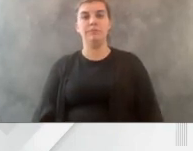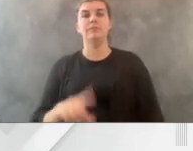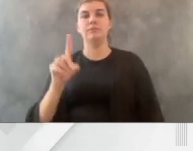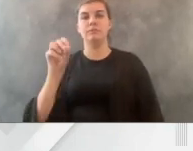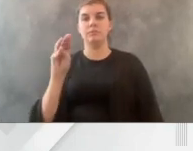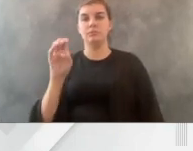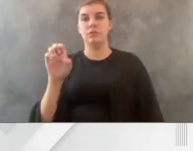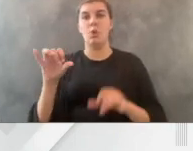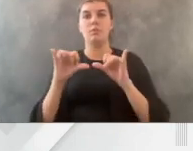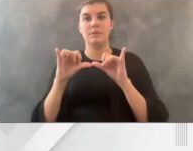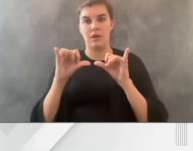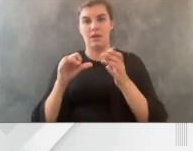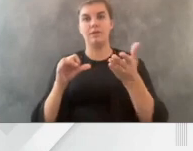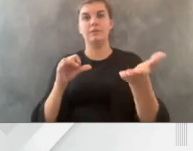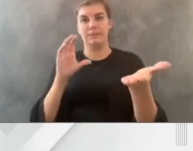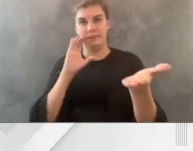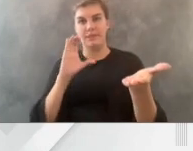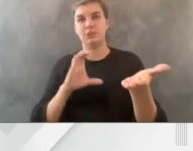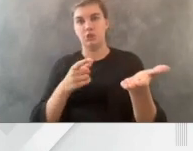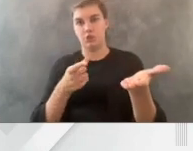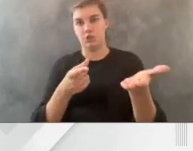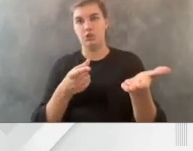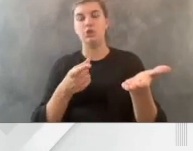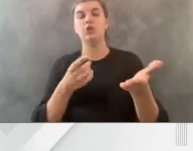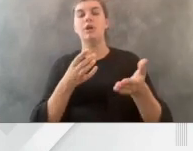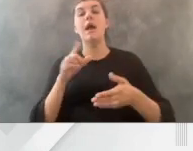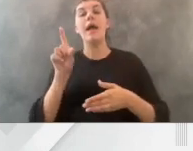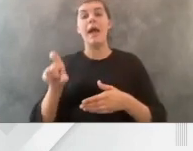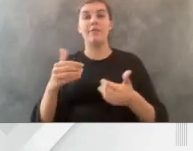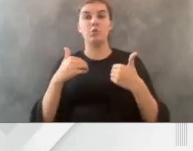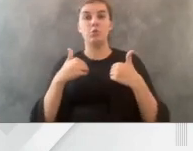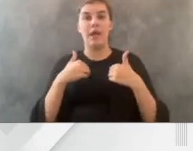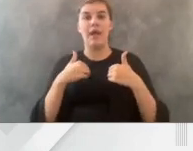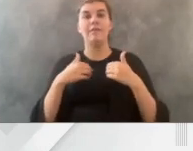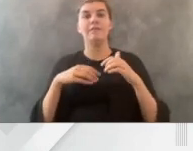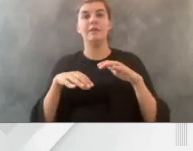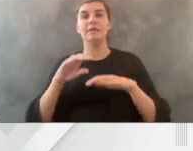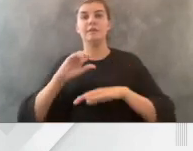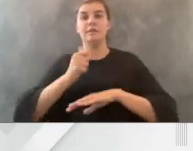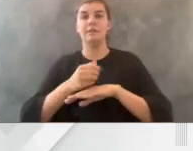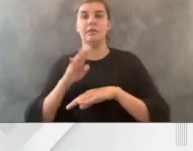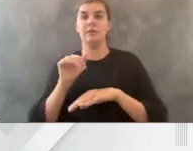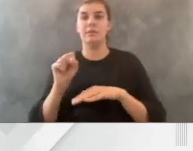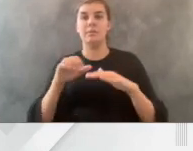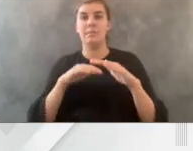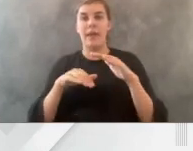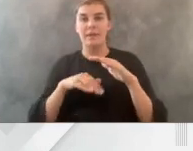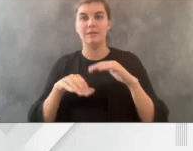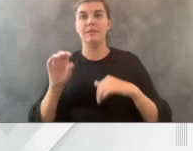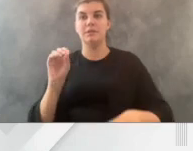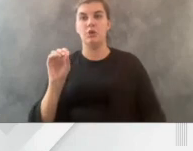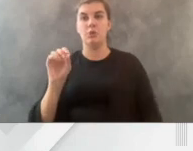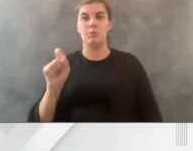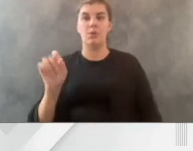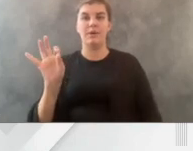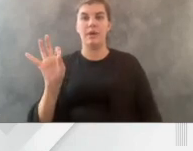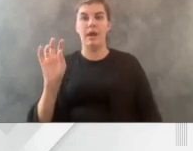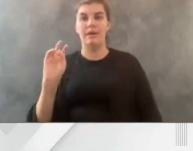pedestrian facilities. A transitional segment as defined in Chapter 1 can be used to make that connection.